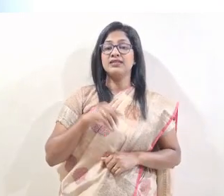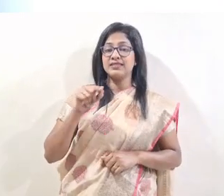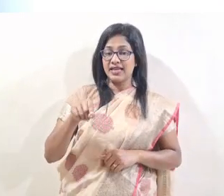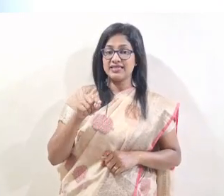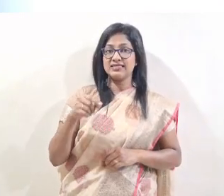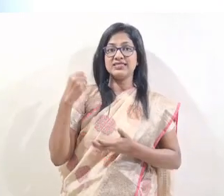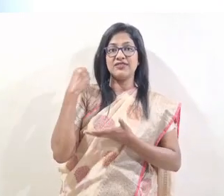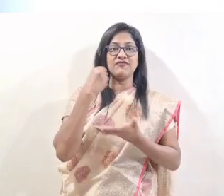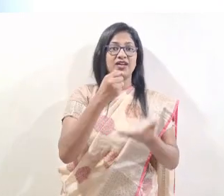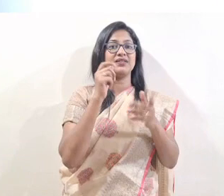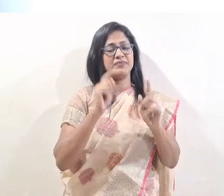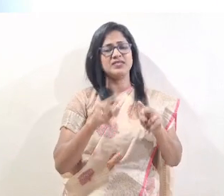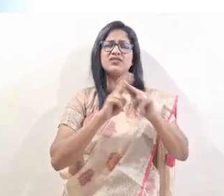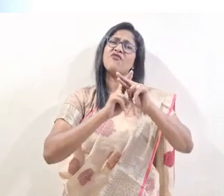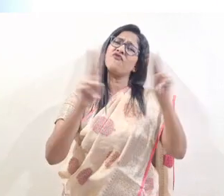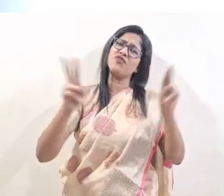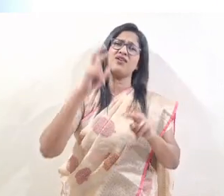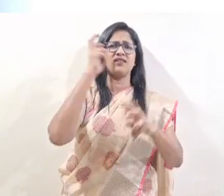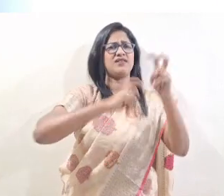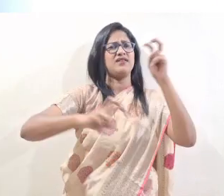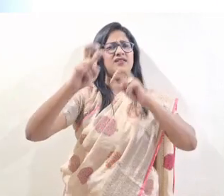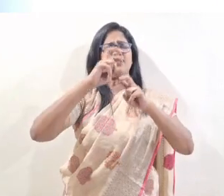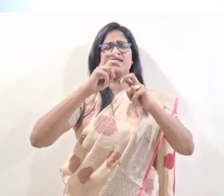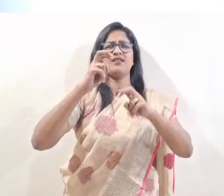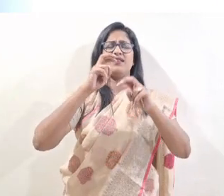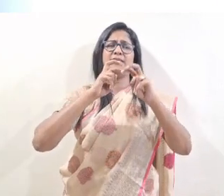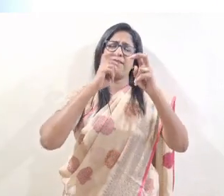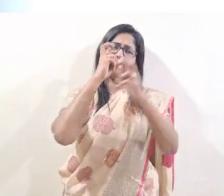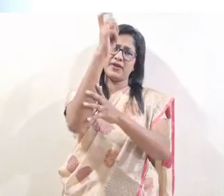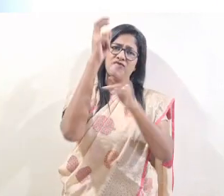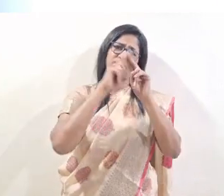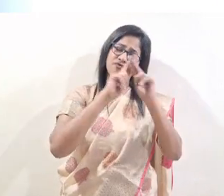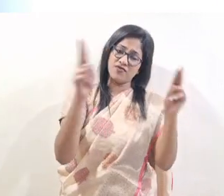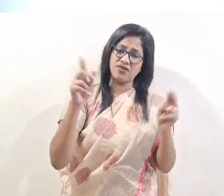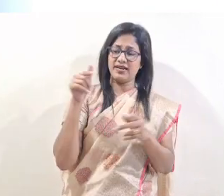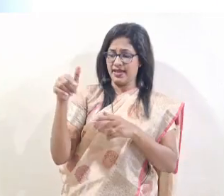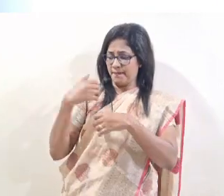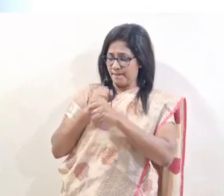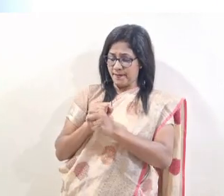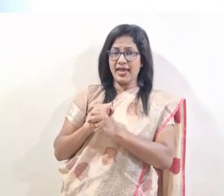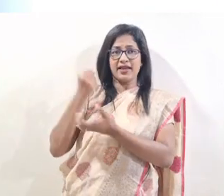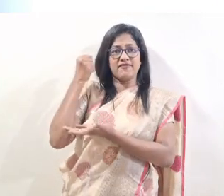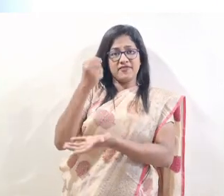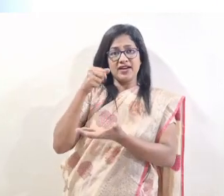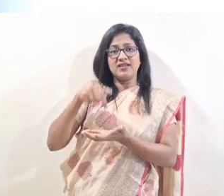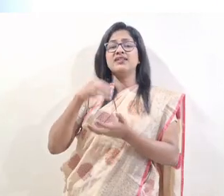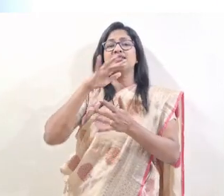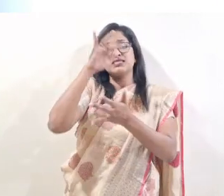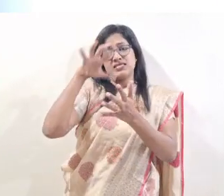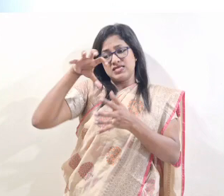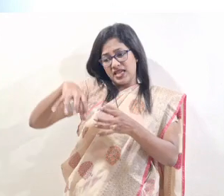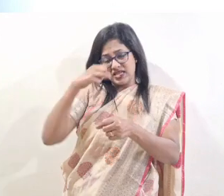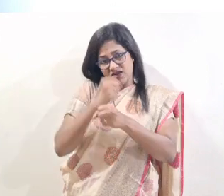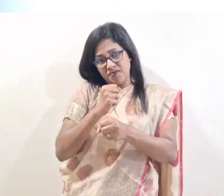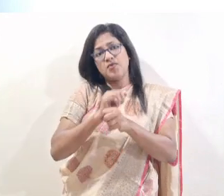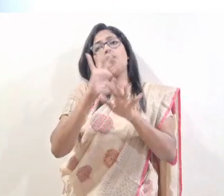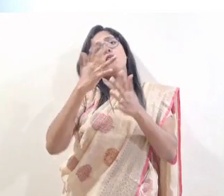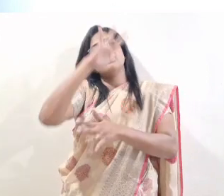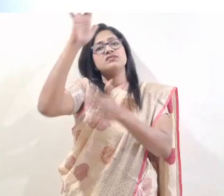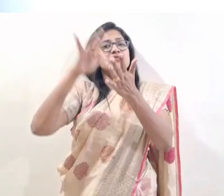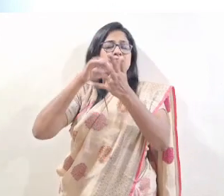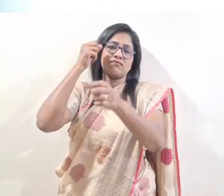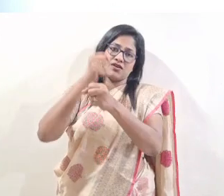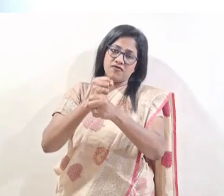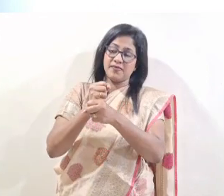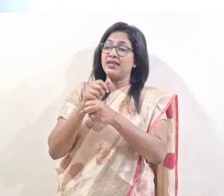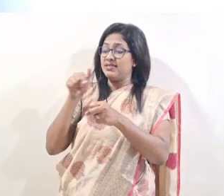fund for all the metros which can be created, and whether at the state government level or central government level, which can be equally